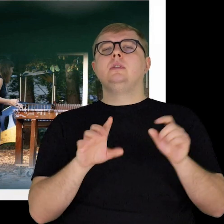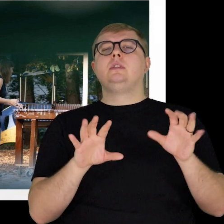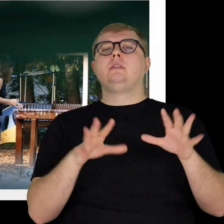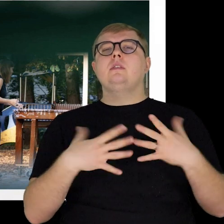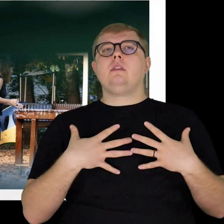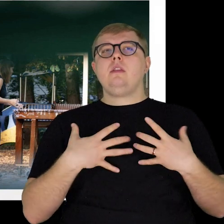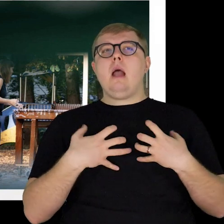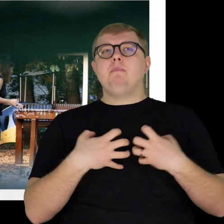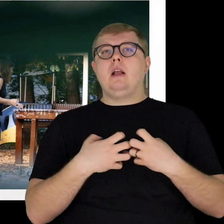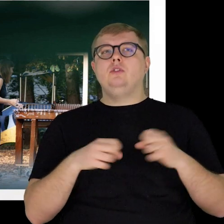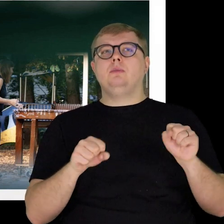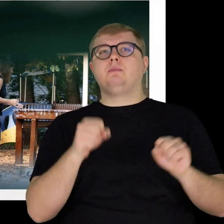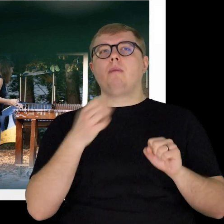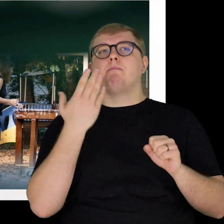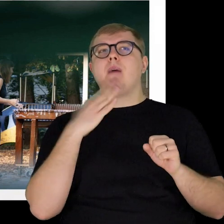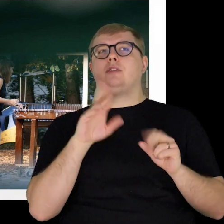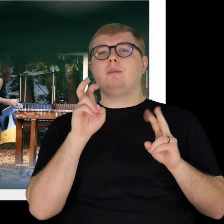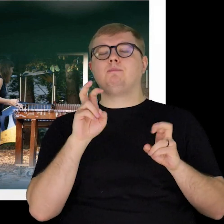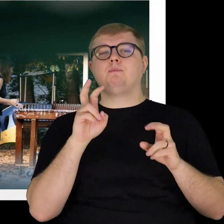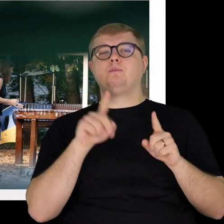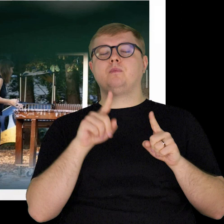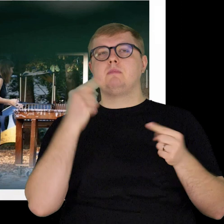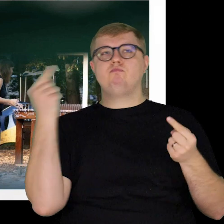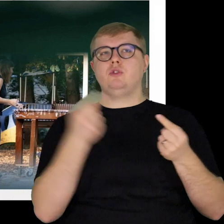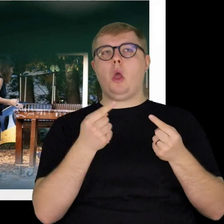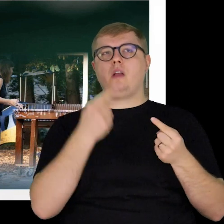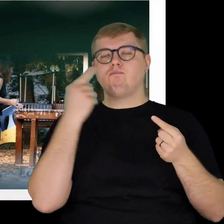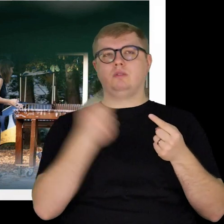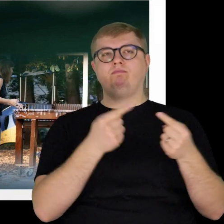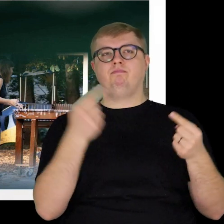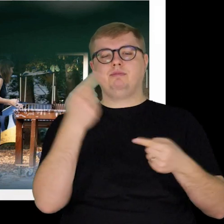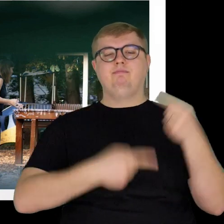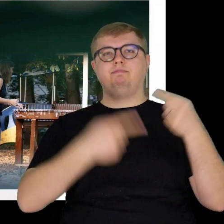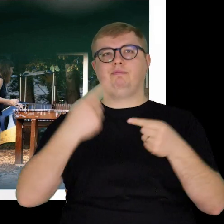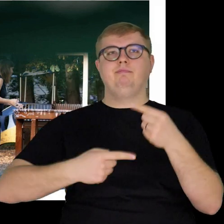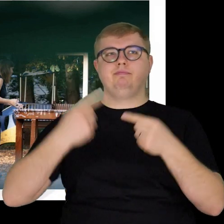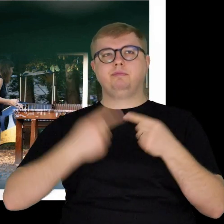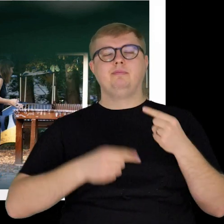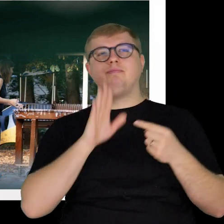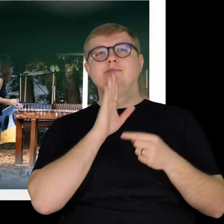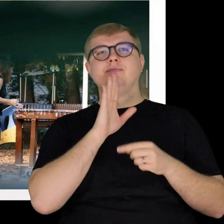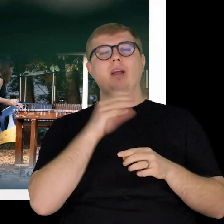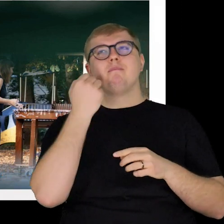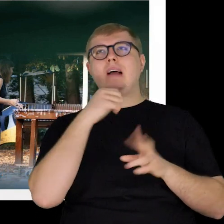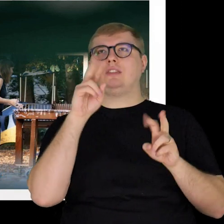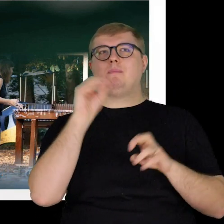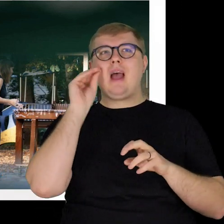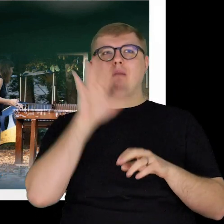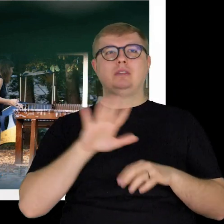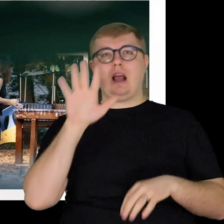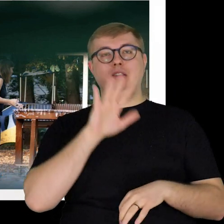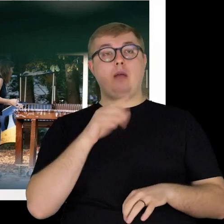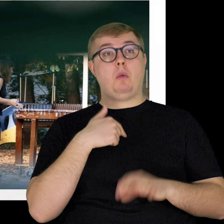contradictory logic. Okay, that sounds I suppose, very abstract what I'm telling you right now.